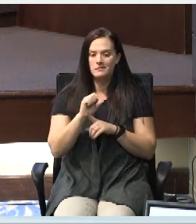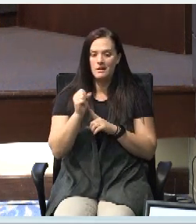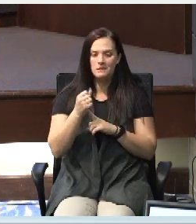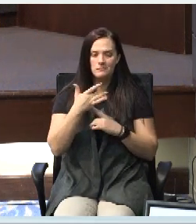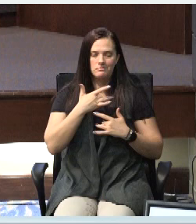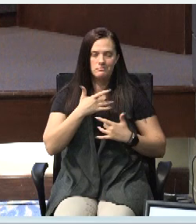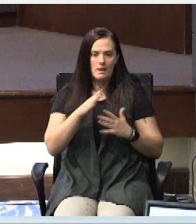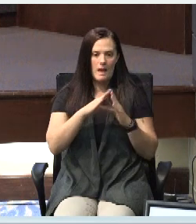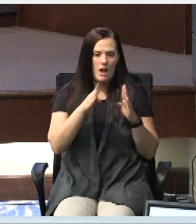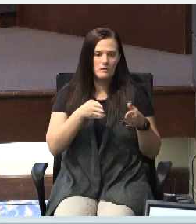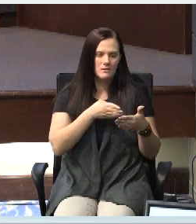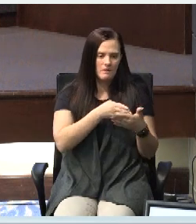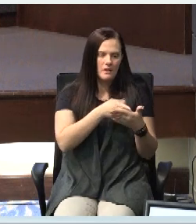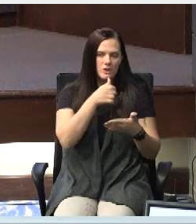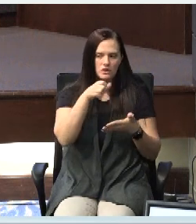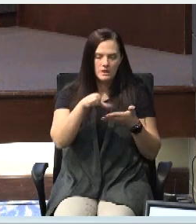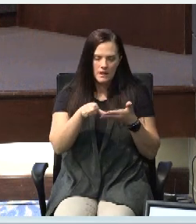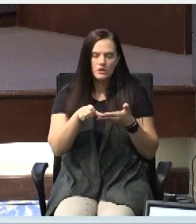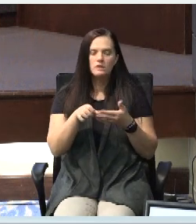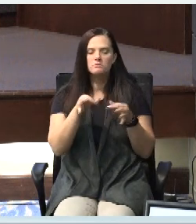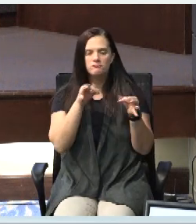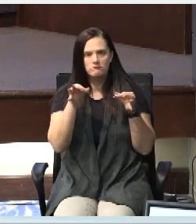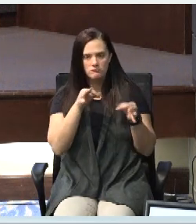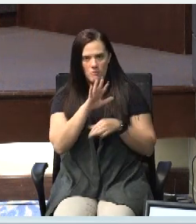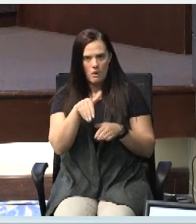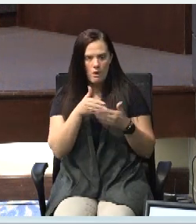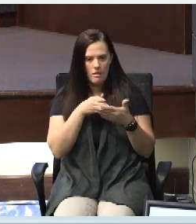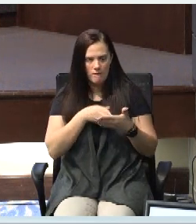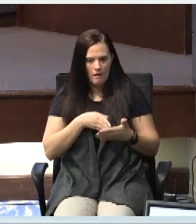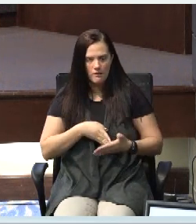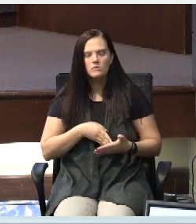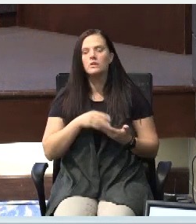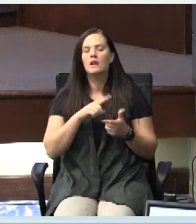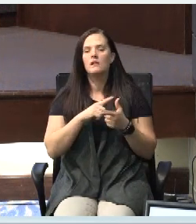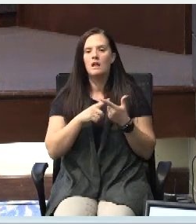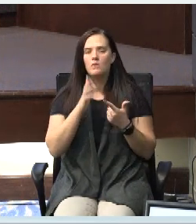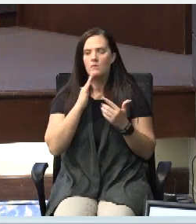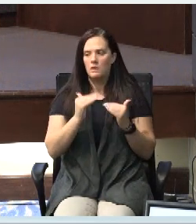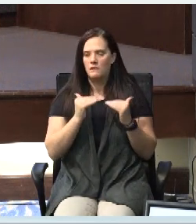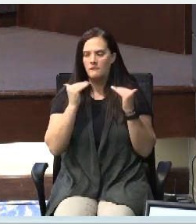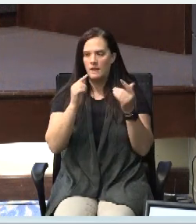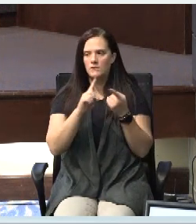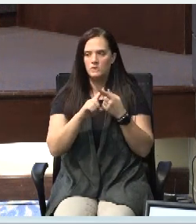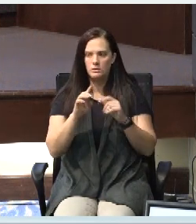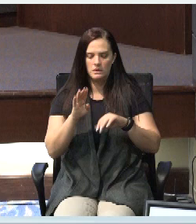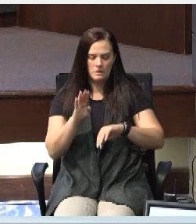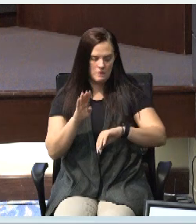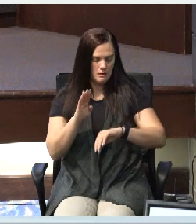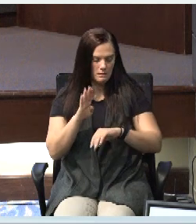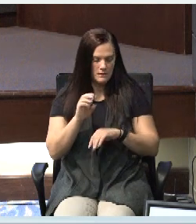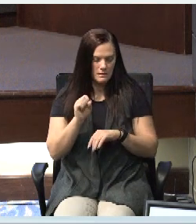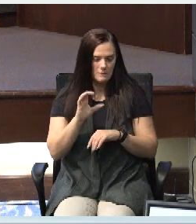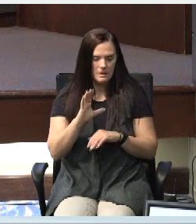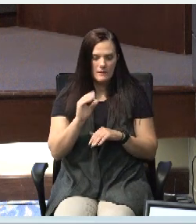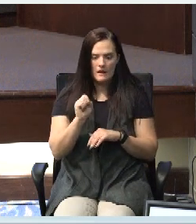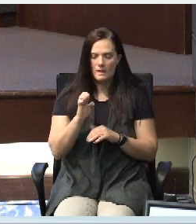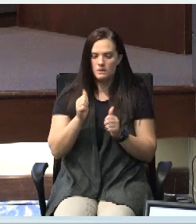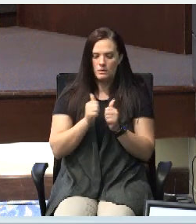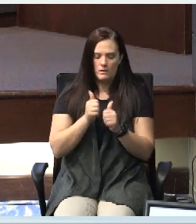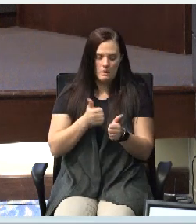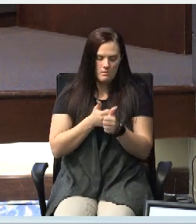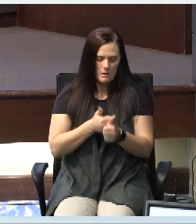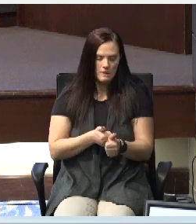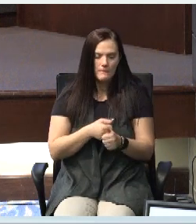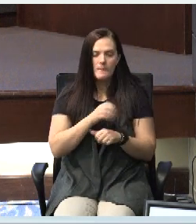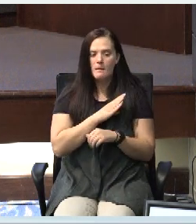begin as housing violation letters detailing all violations, and then will advance to a BSE case failing compliance.